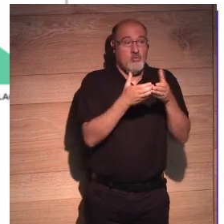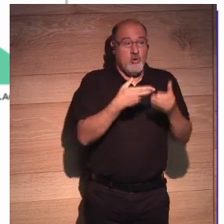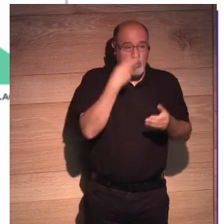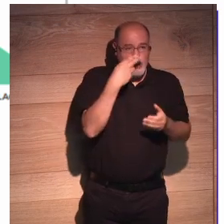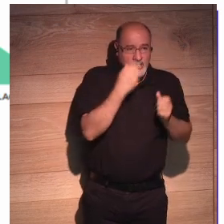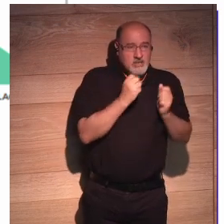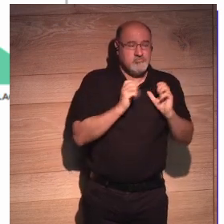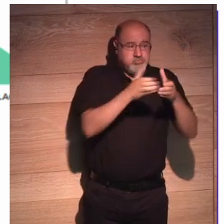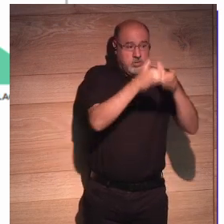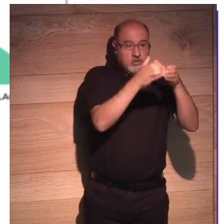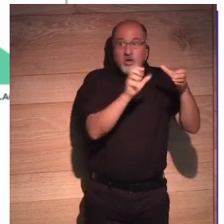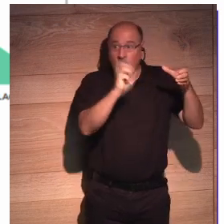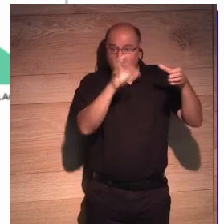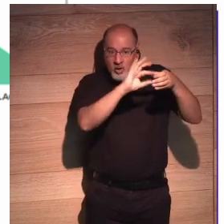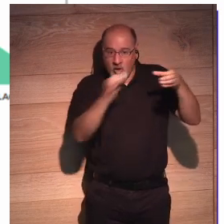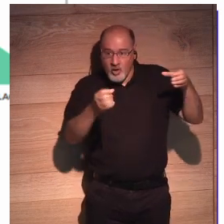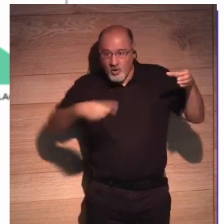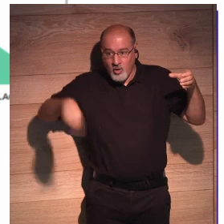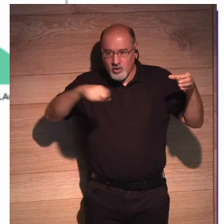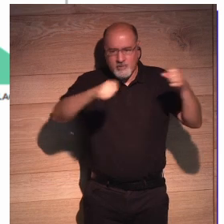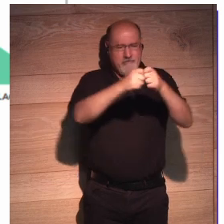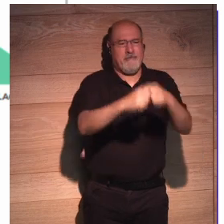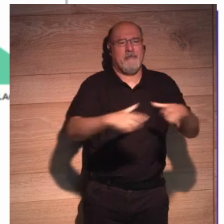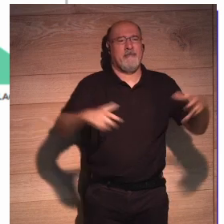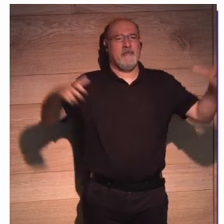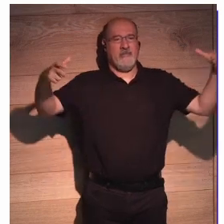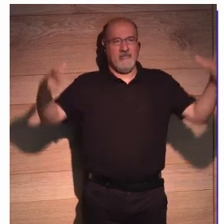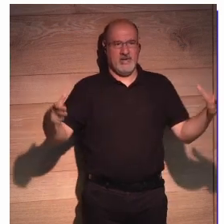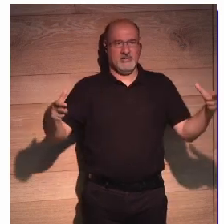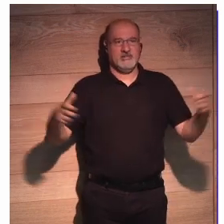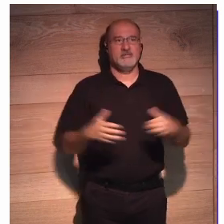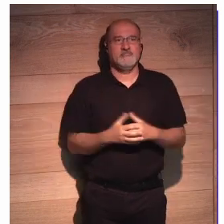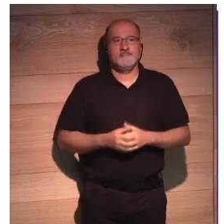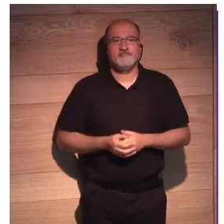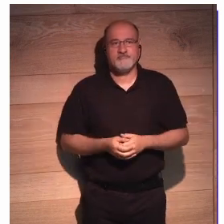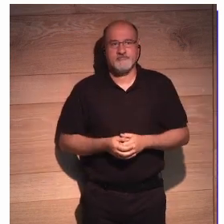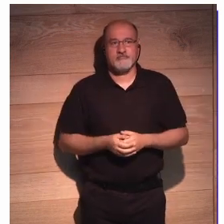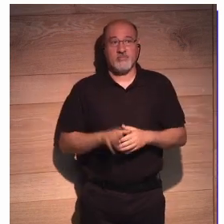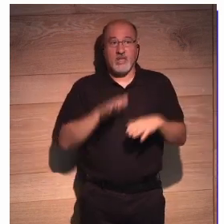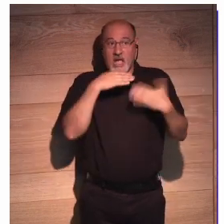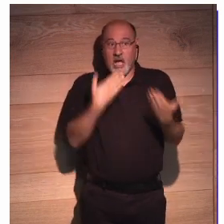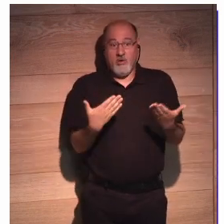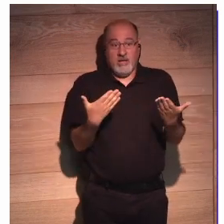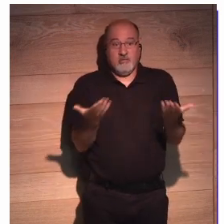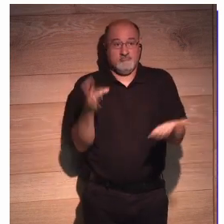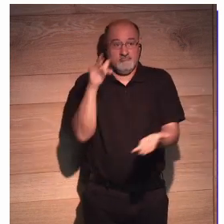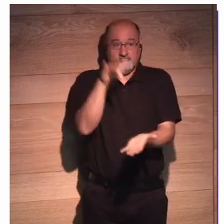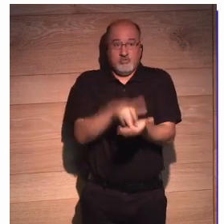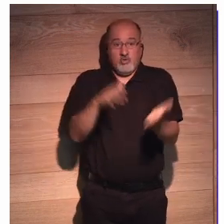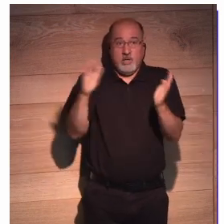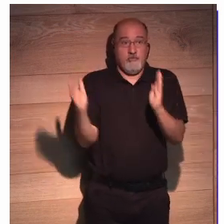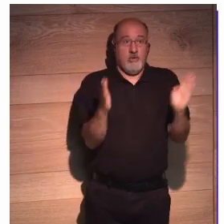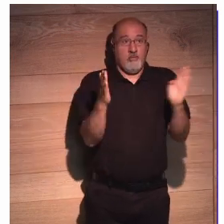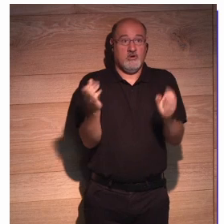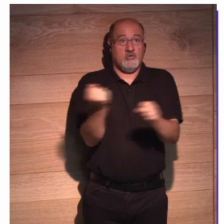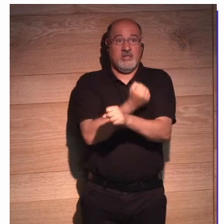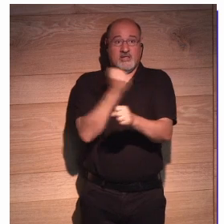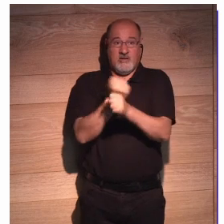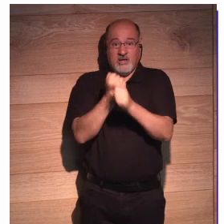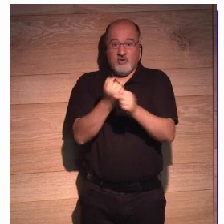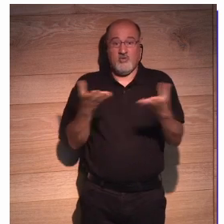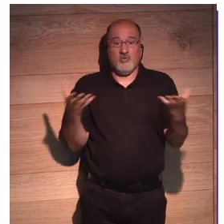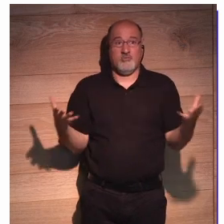Fest really do play a part in helping us do this. So that's the stage we're at. In order to cross it, in my opinion, we